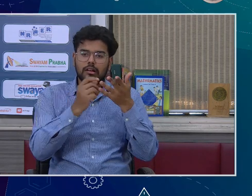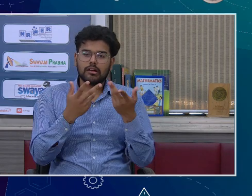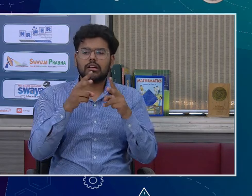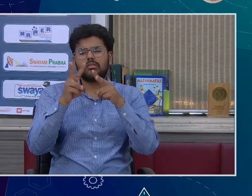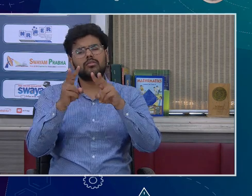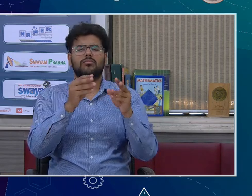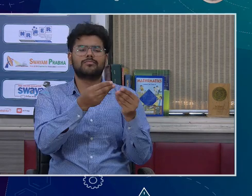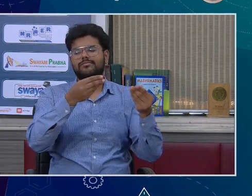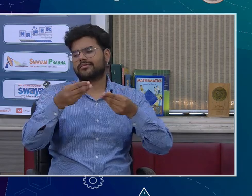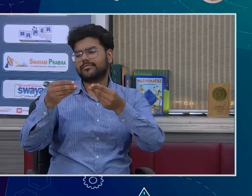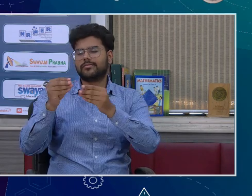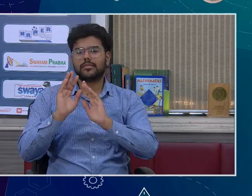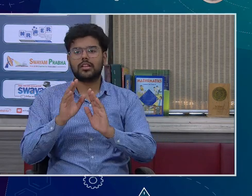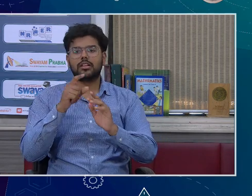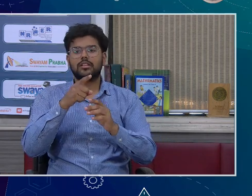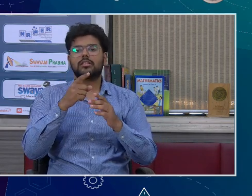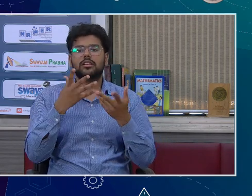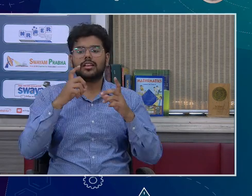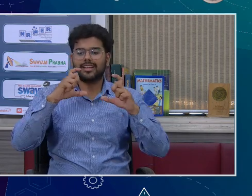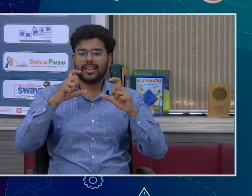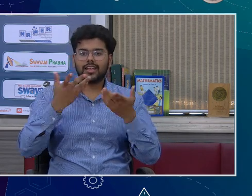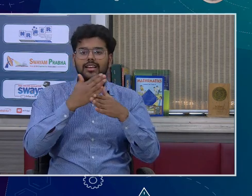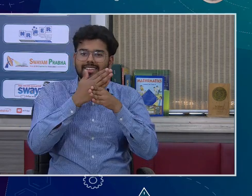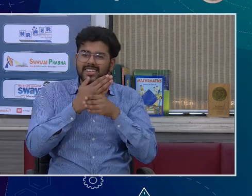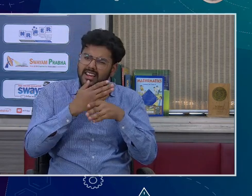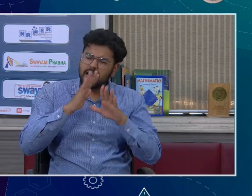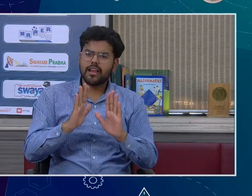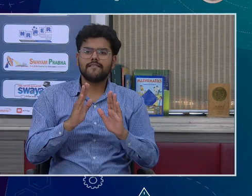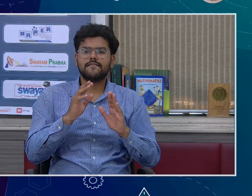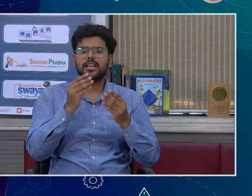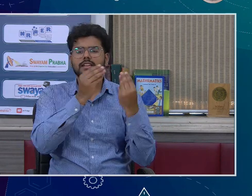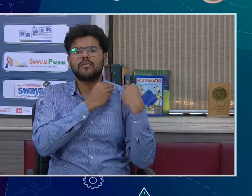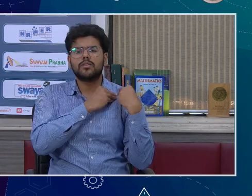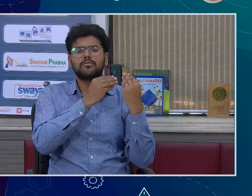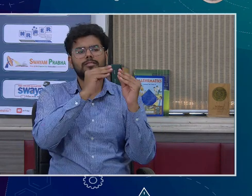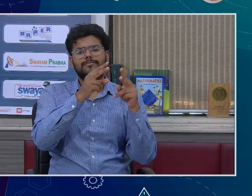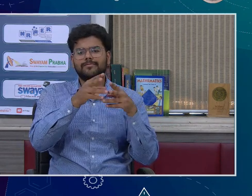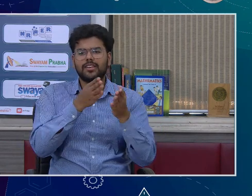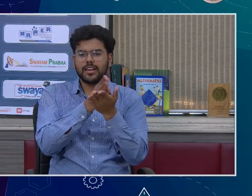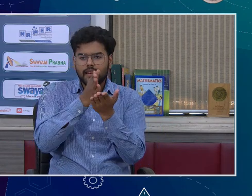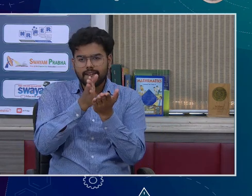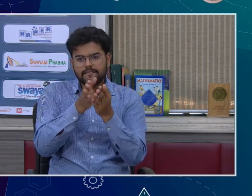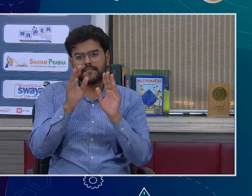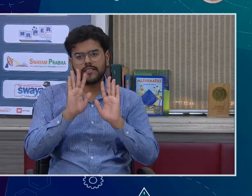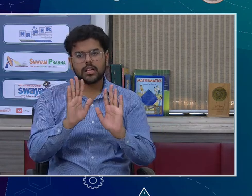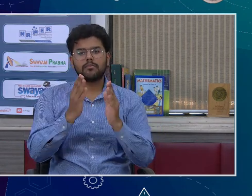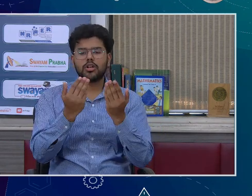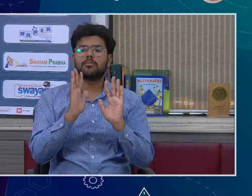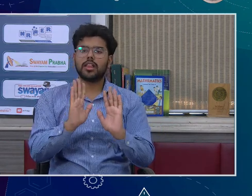sharing and you know, the responsibility would be divided, so they can all work in a group. So mm-hmm. that kind